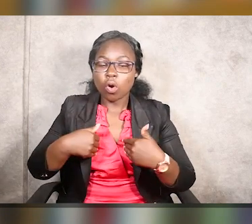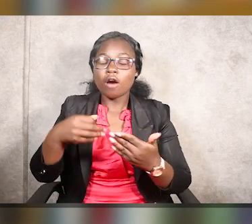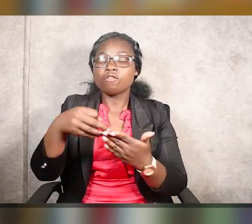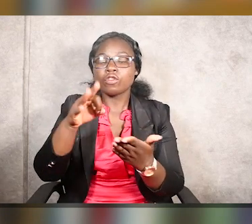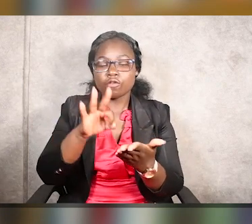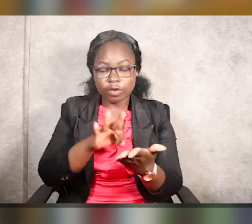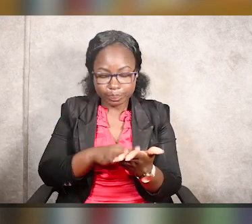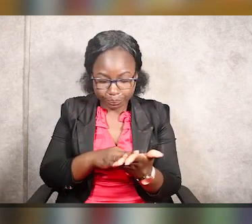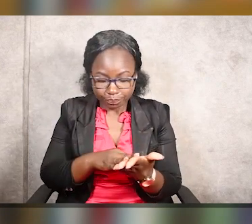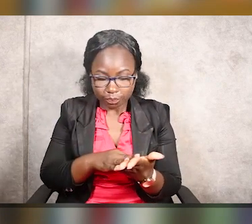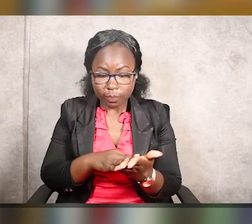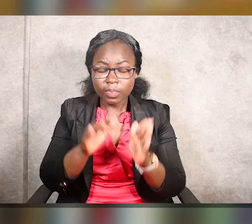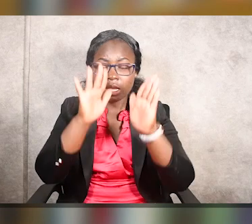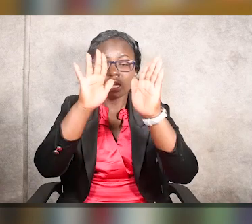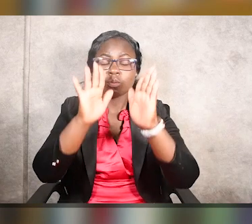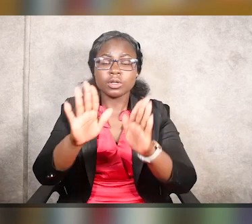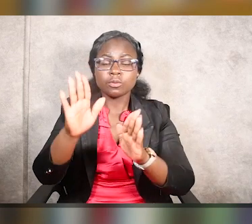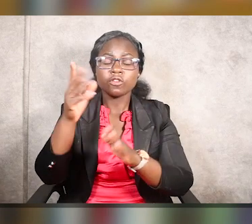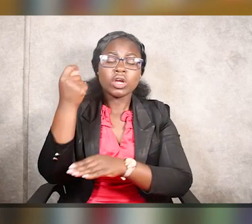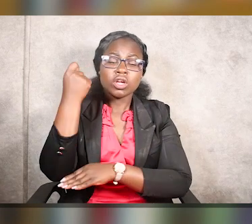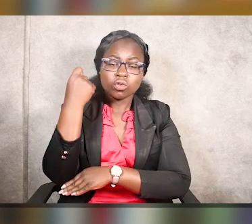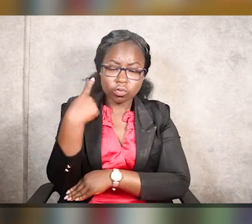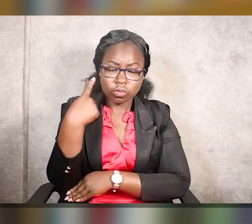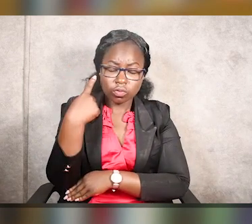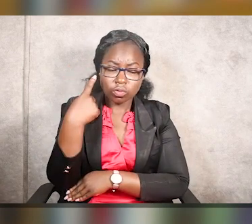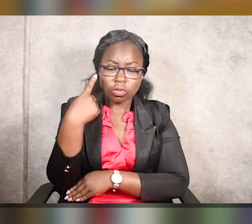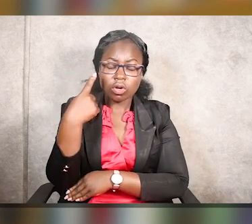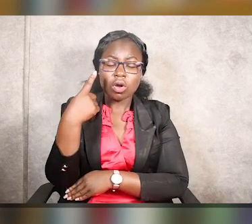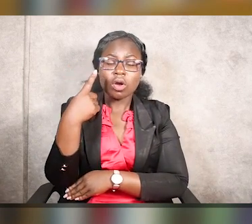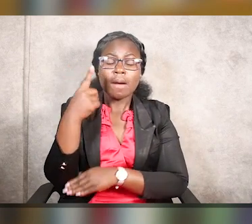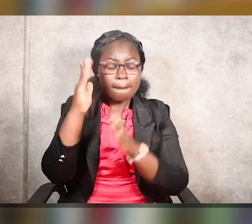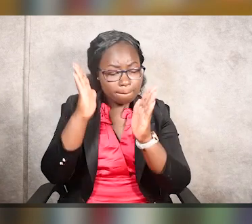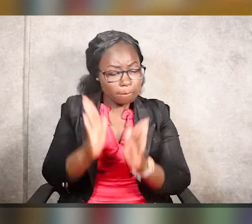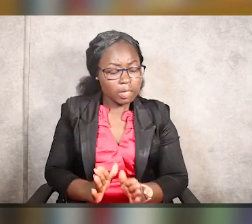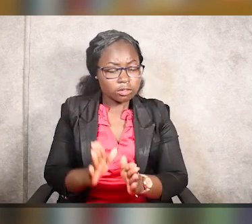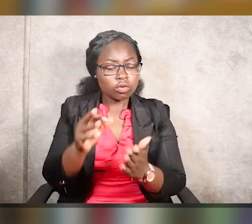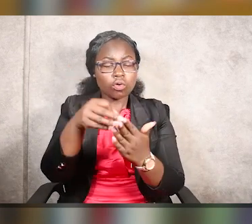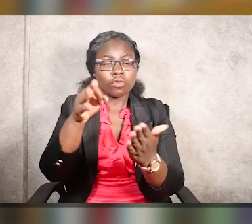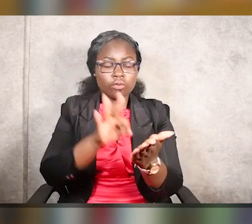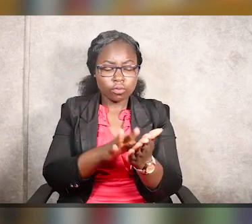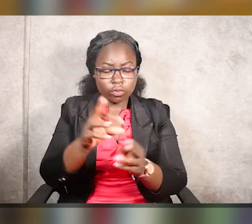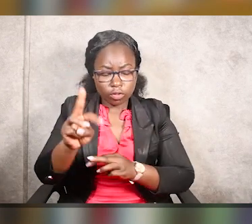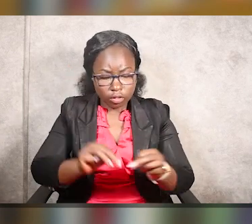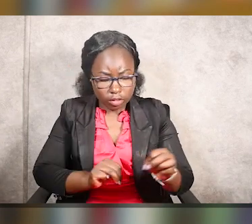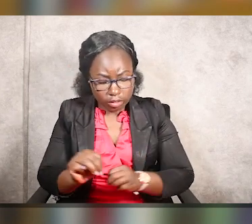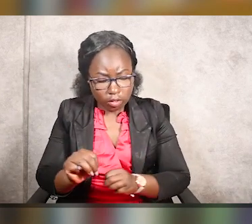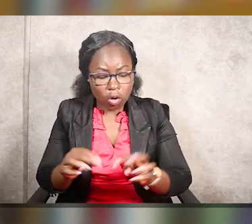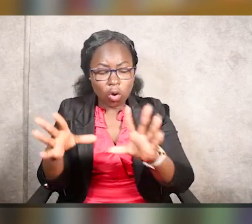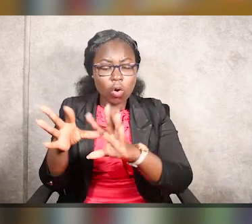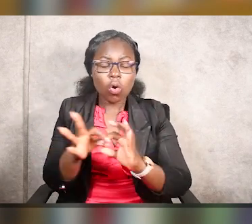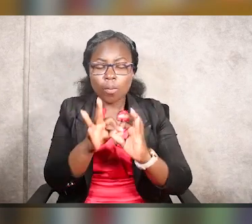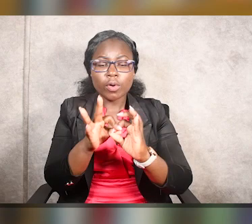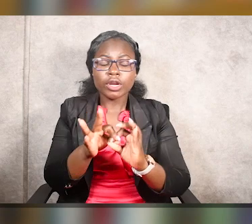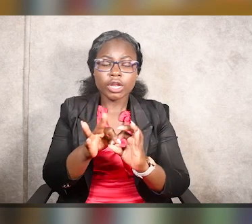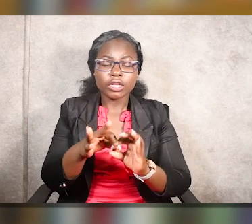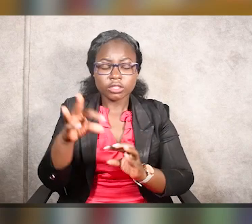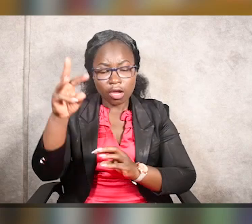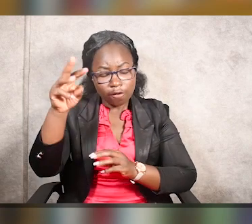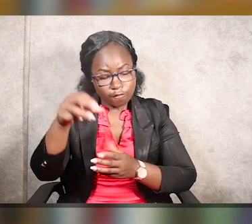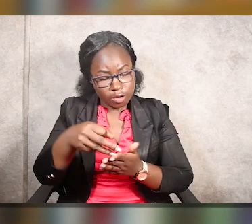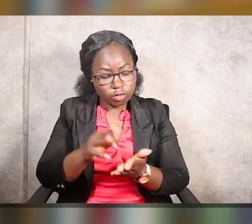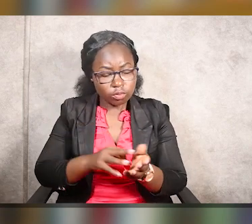in. It's important for us to understand personal financial management, corporate financial management, and